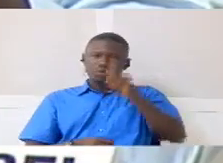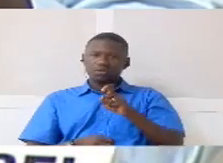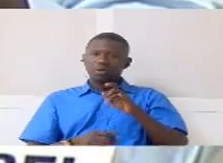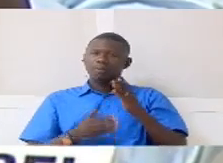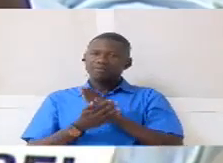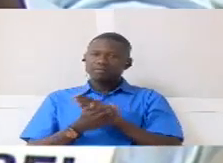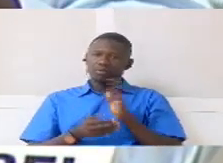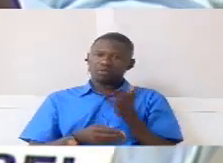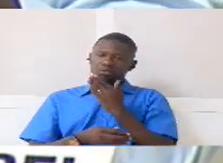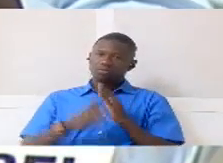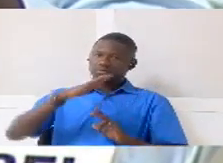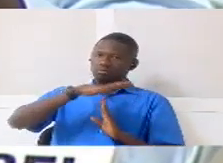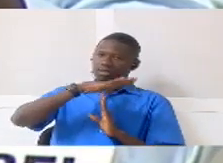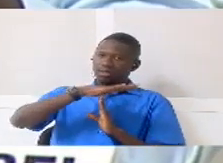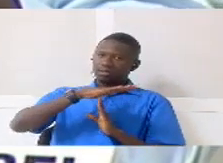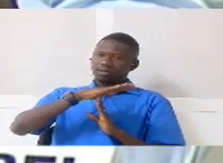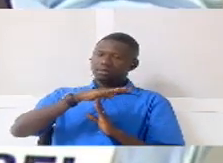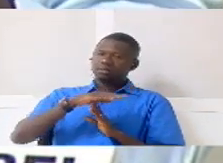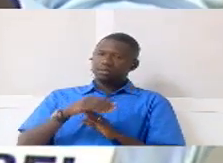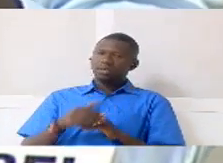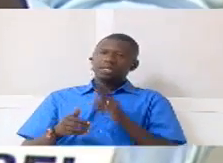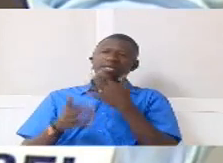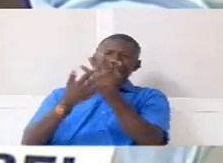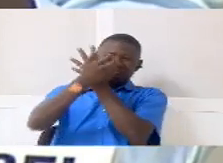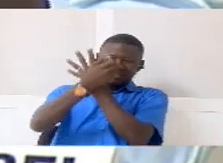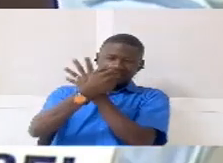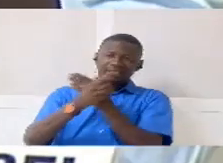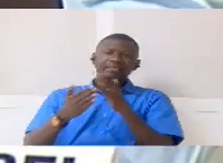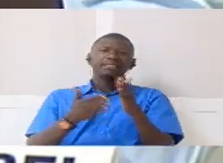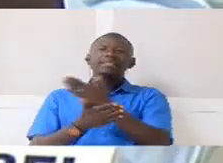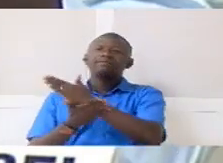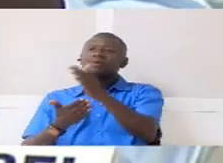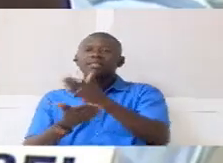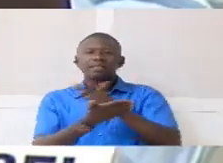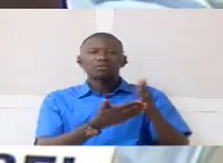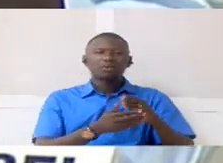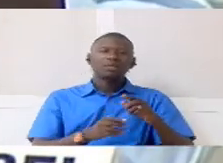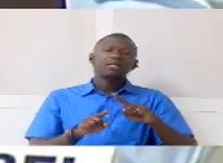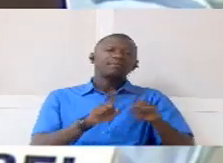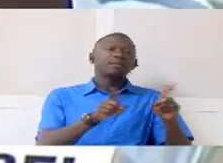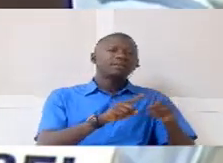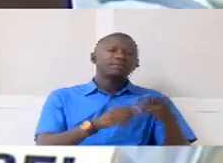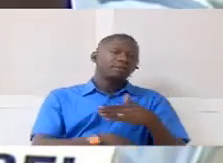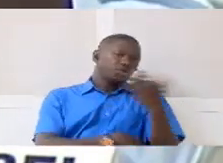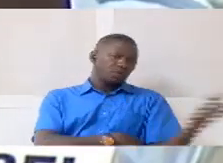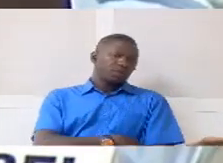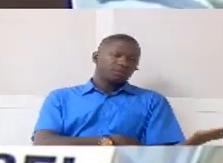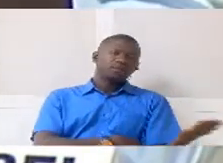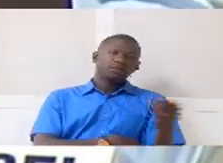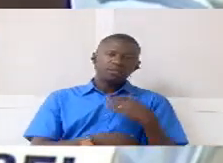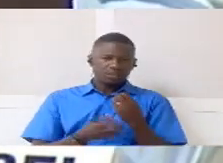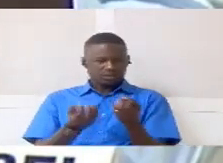is divided into wings. Could you tell us those wings? Ambe nyin kala nyin kala rabang la jannim bita da